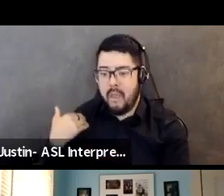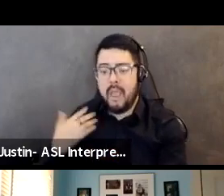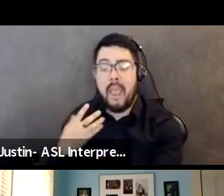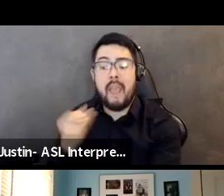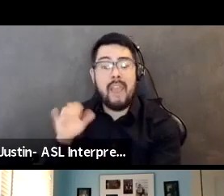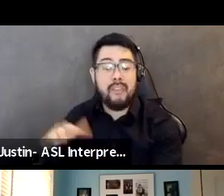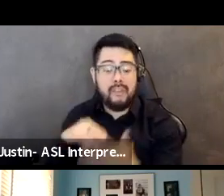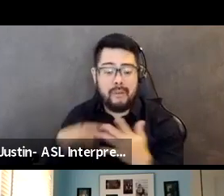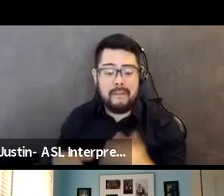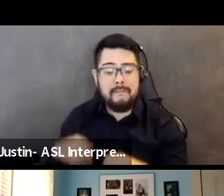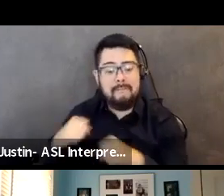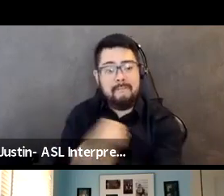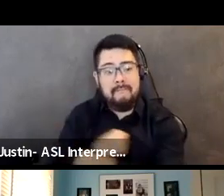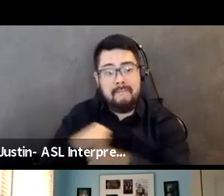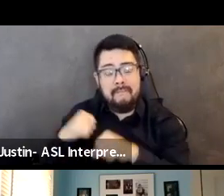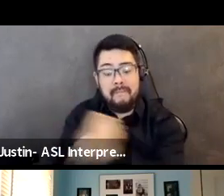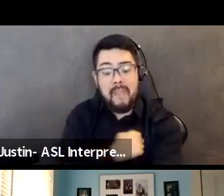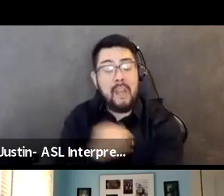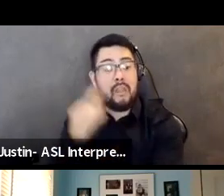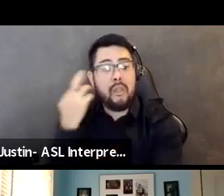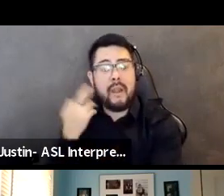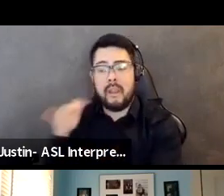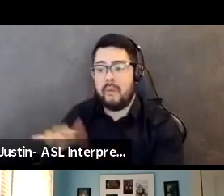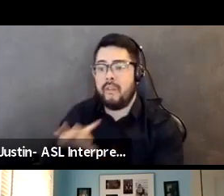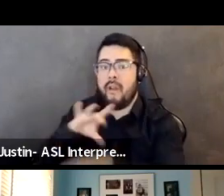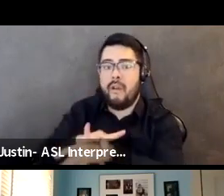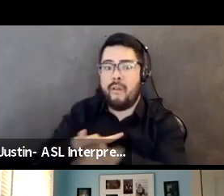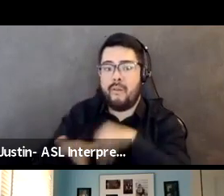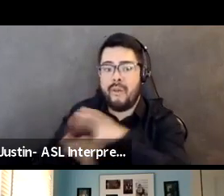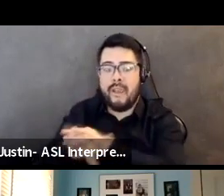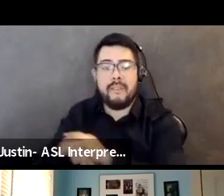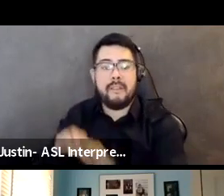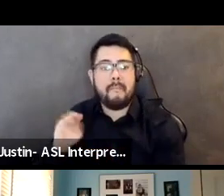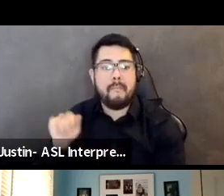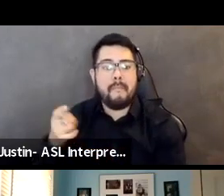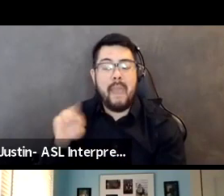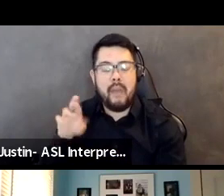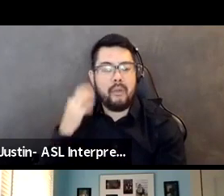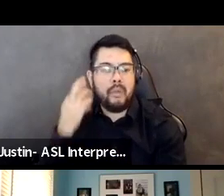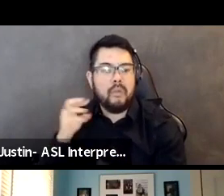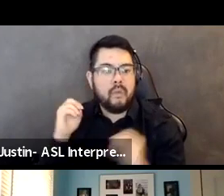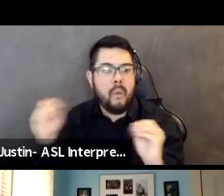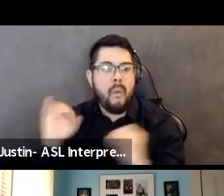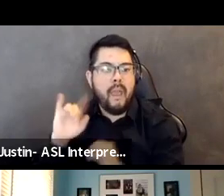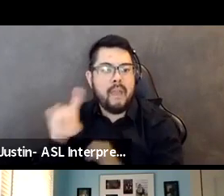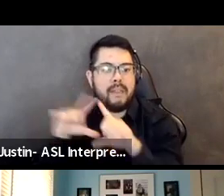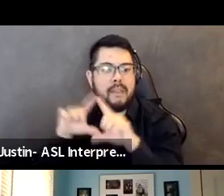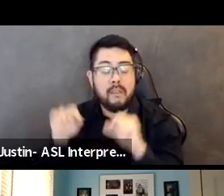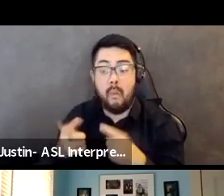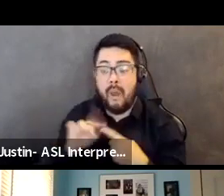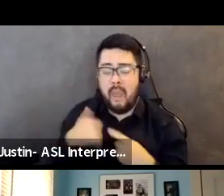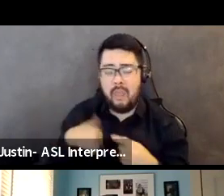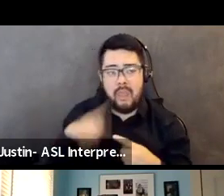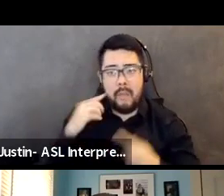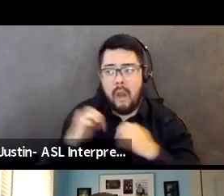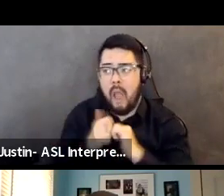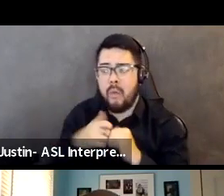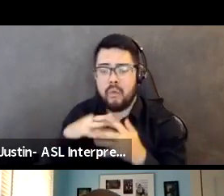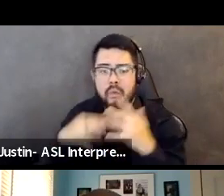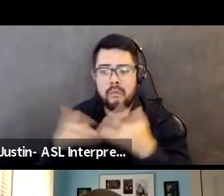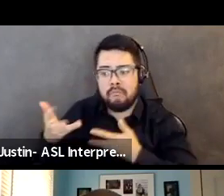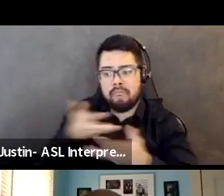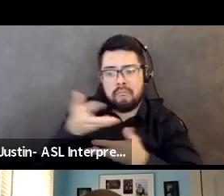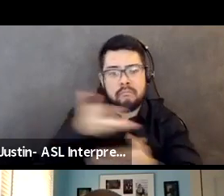fighting for this because he had been arrested at mather just for not having an id so when we think about the interactions when we think about the